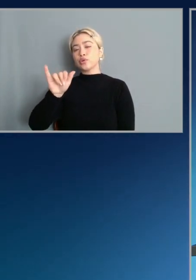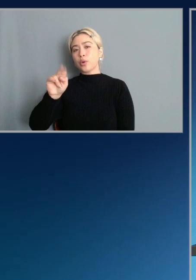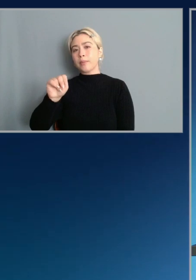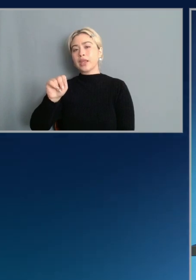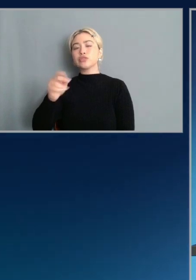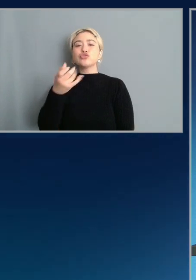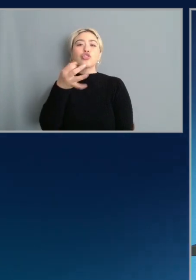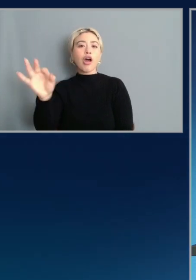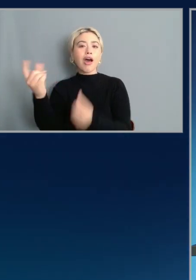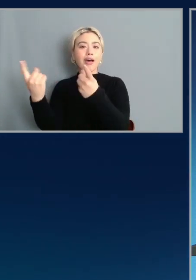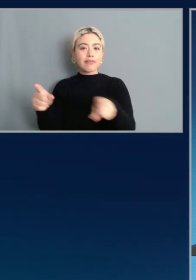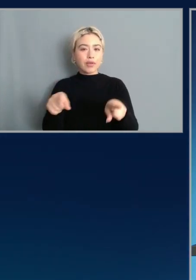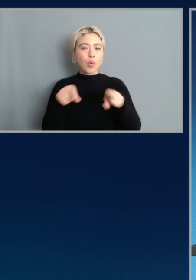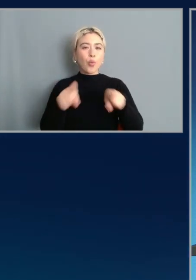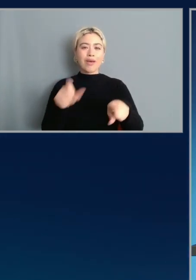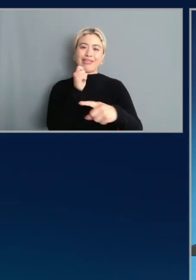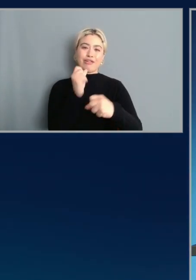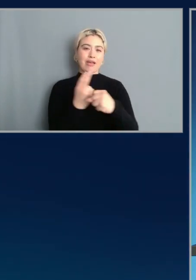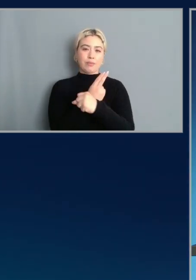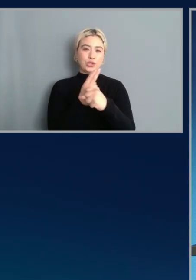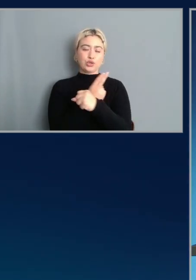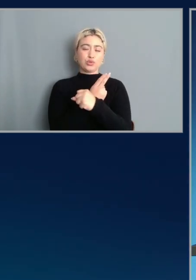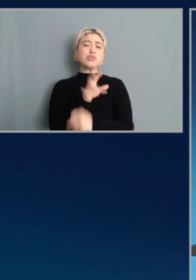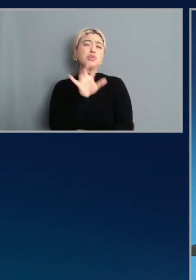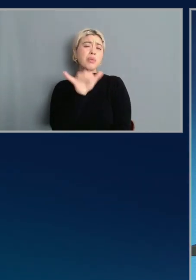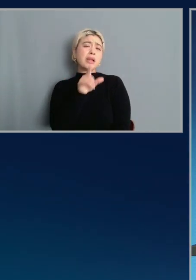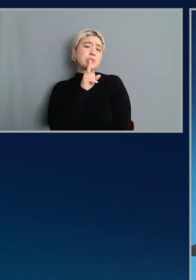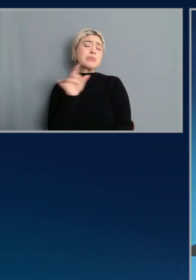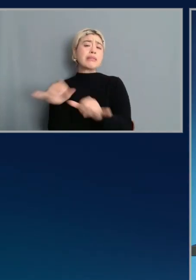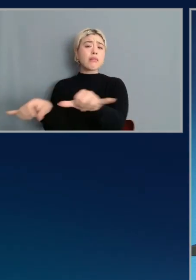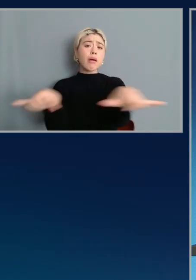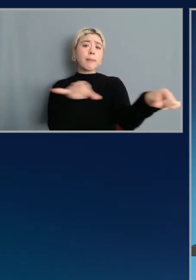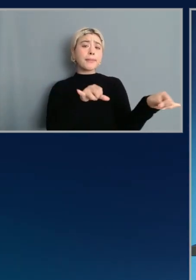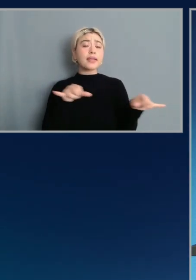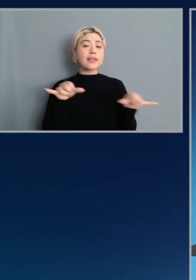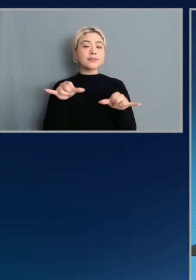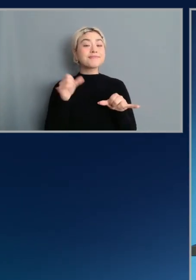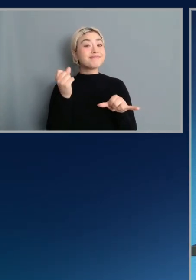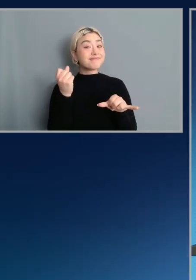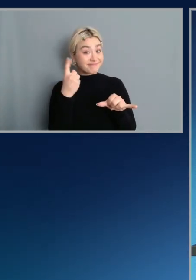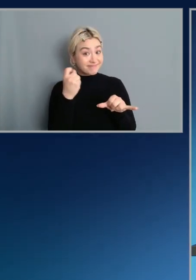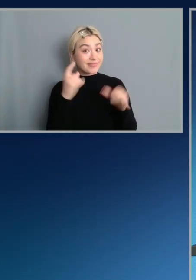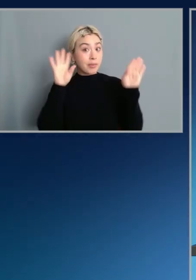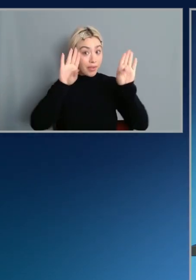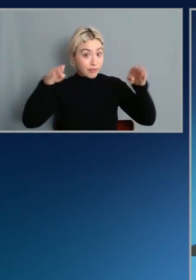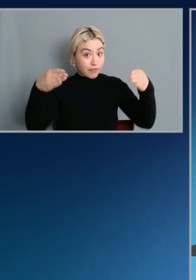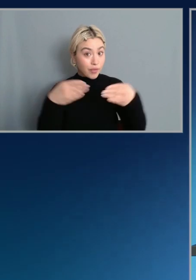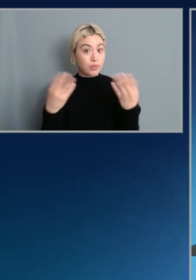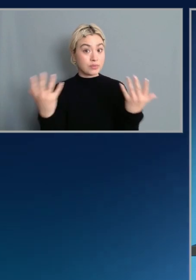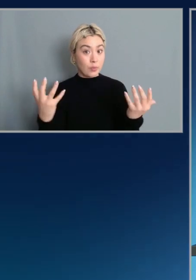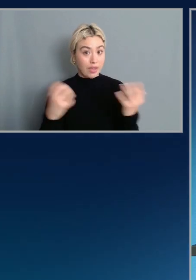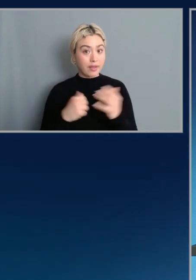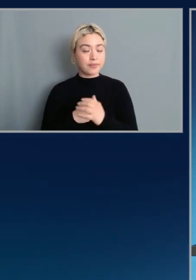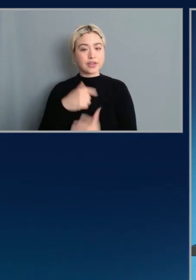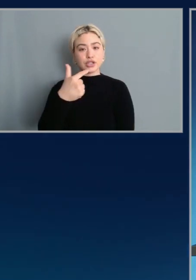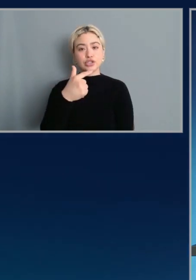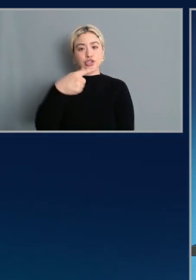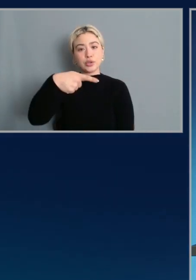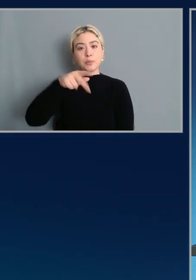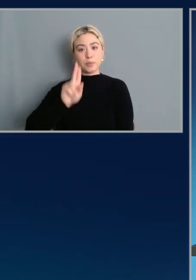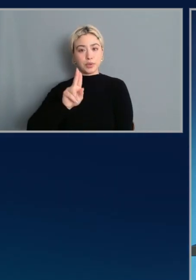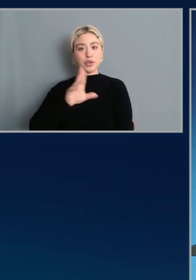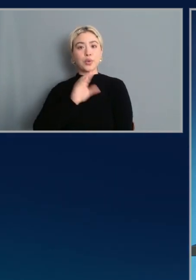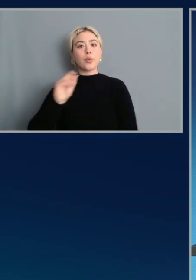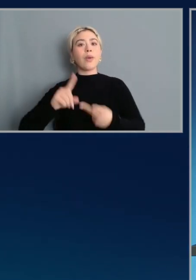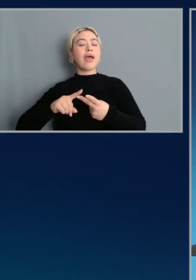when they're not being utilized. So that's fairly common. What I care a lot about is the GPU and the